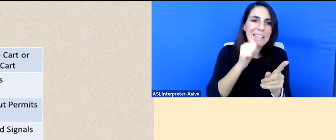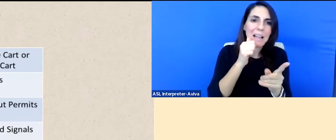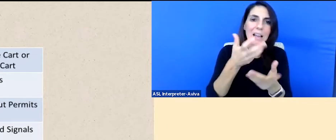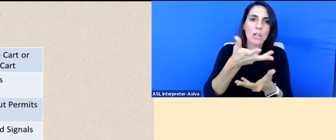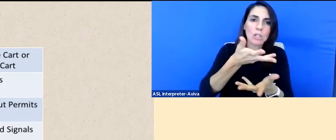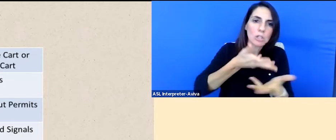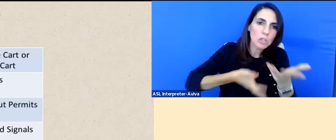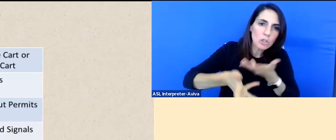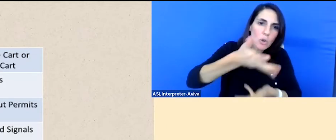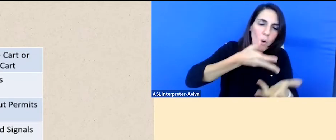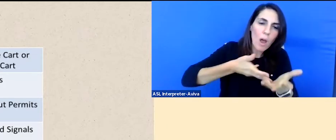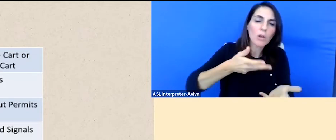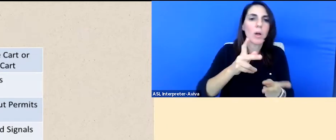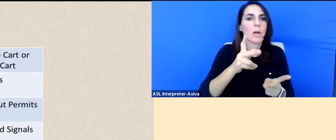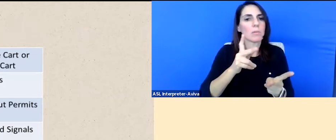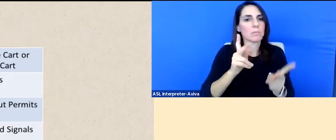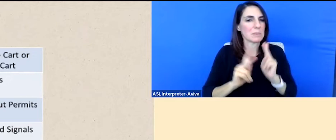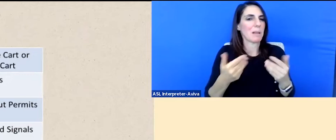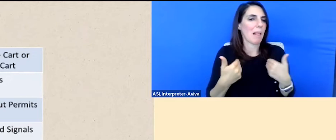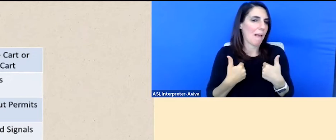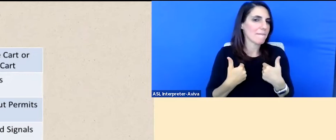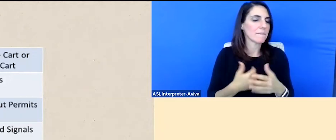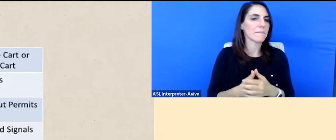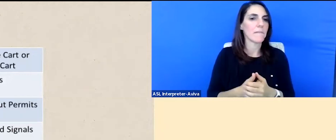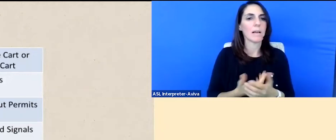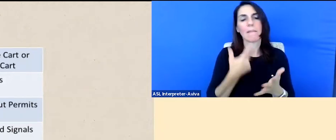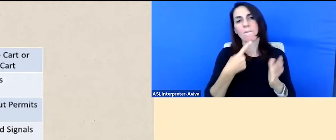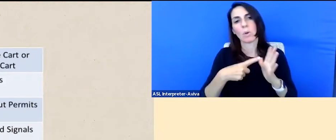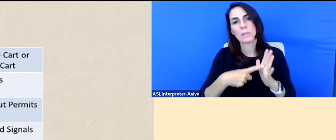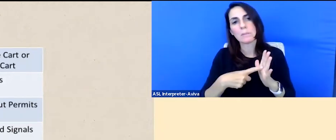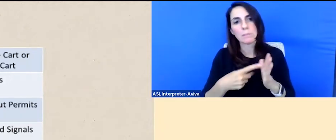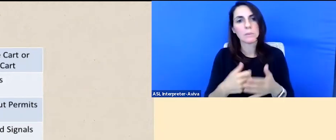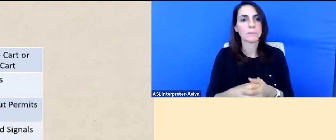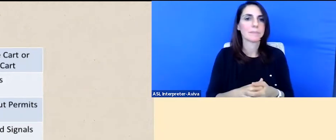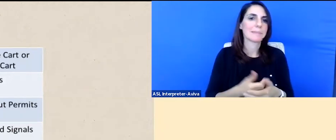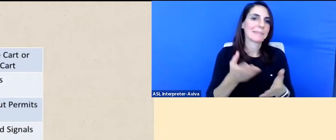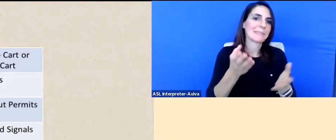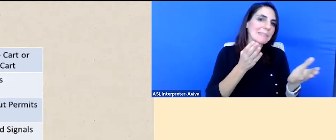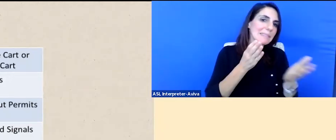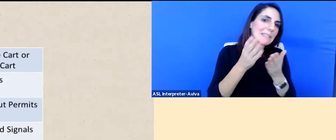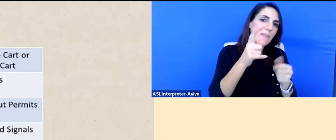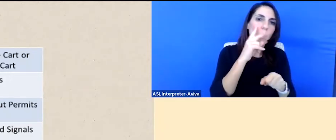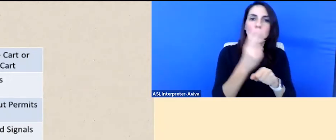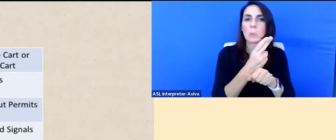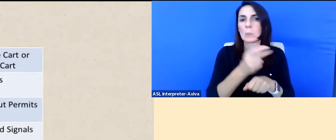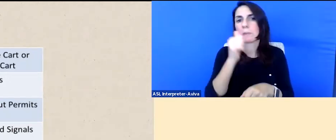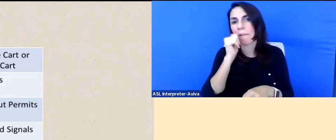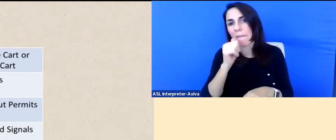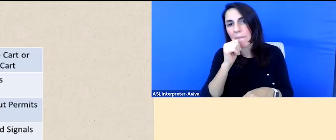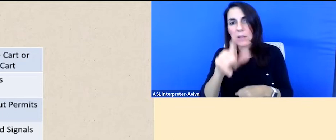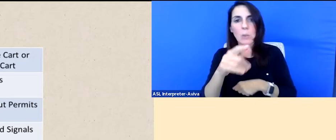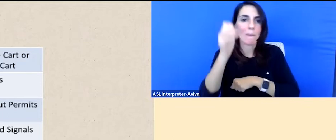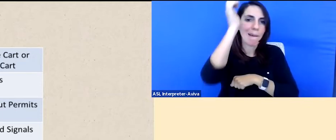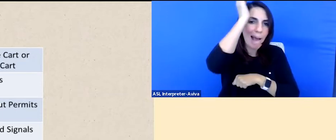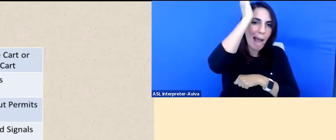that residents have. So in things like services you use day to day, your